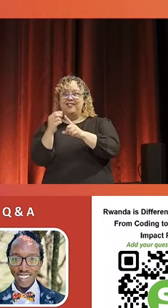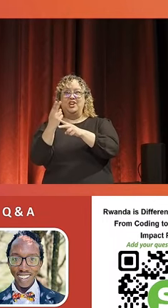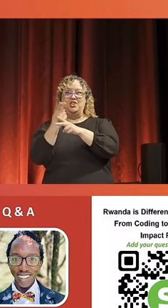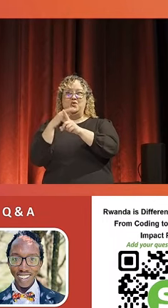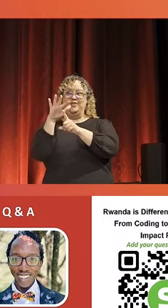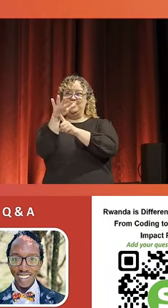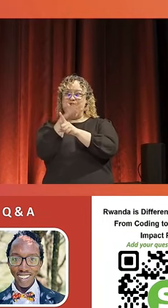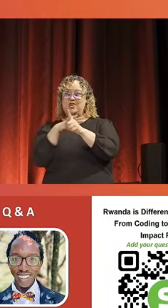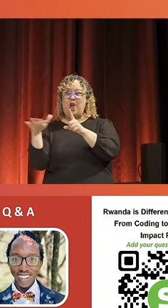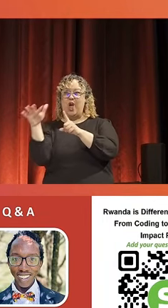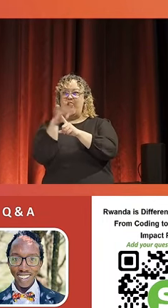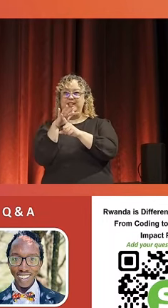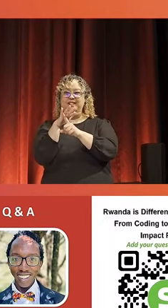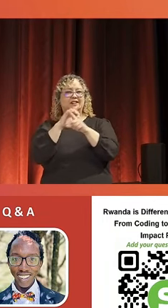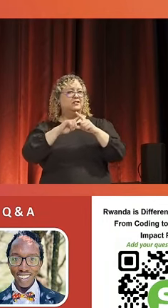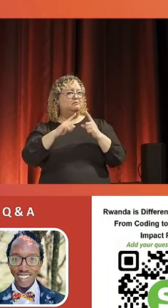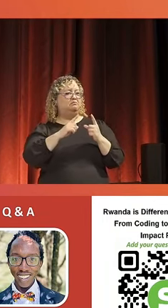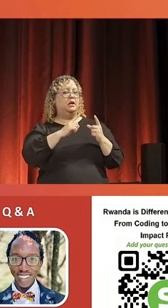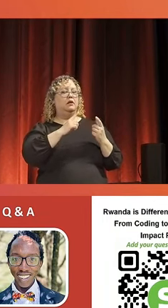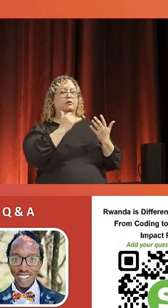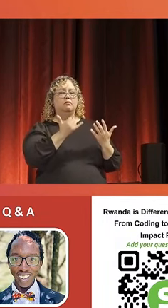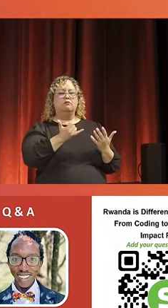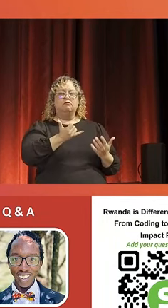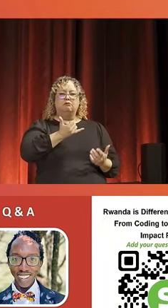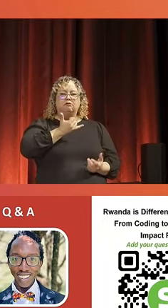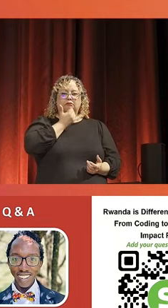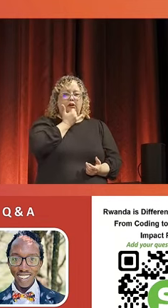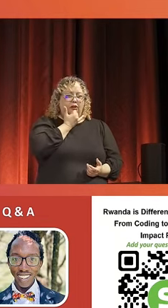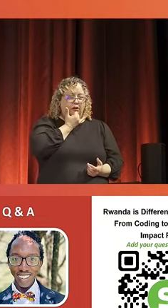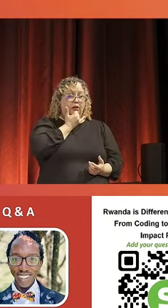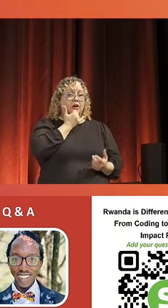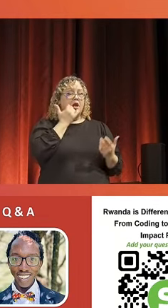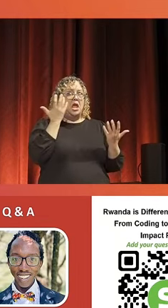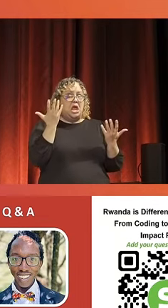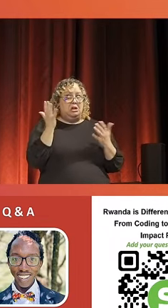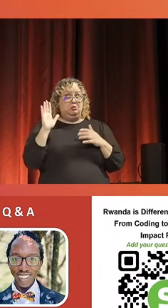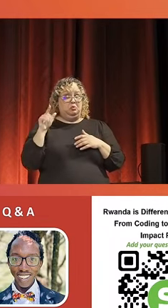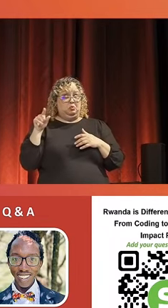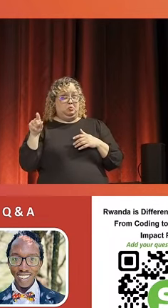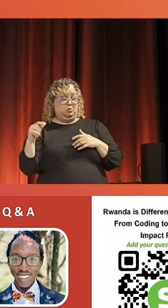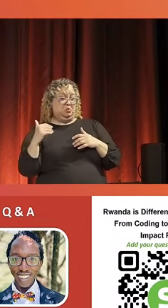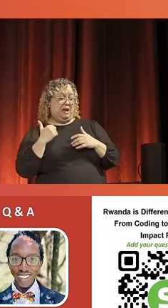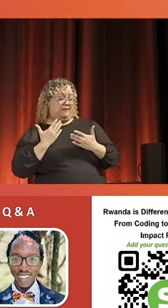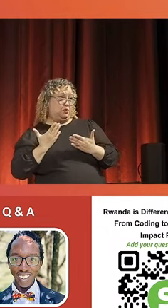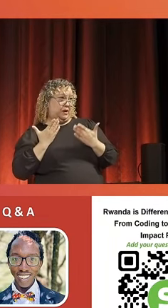And what do you recommend designers do to avoid these issues?